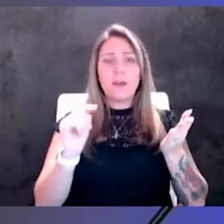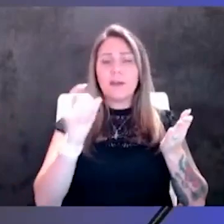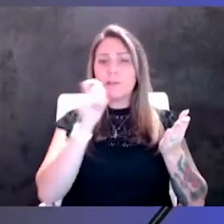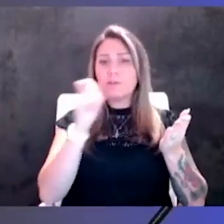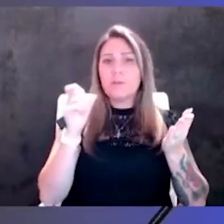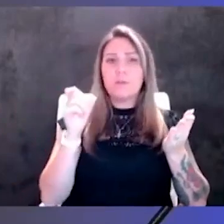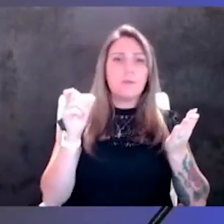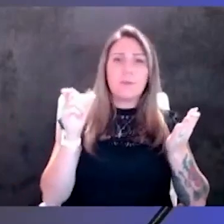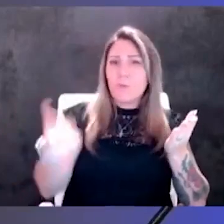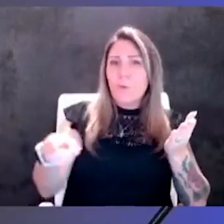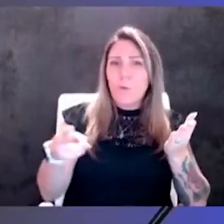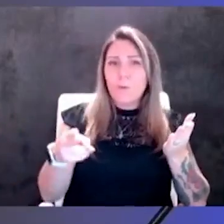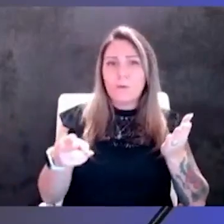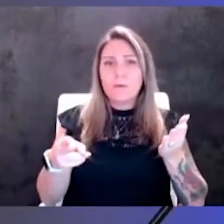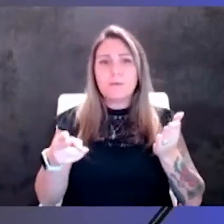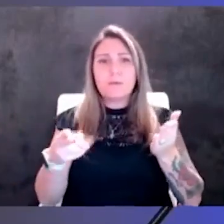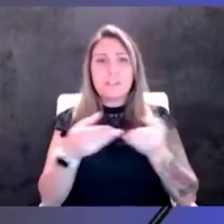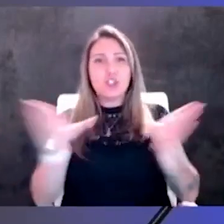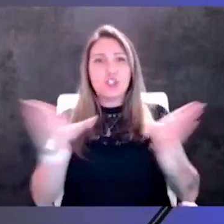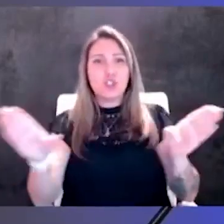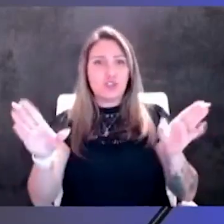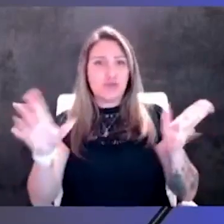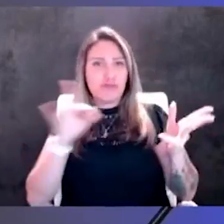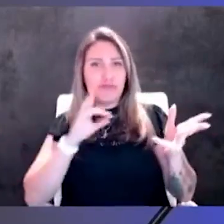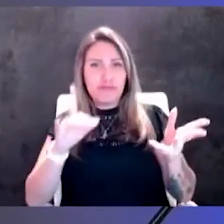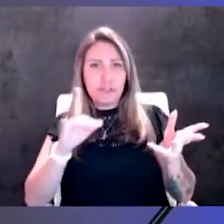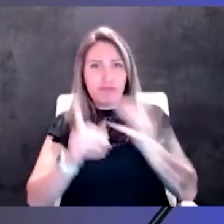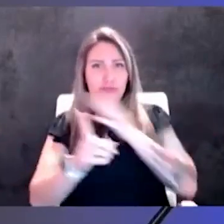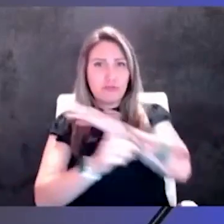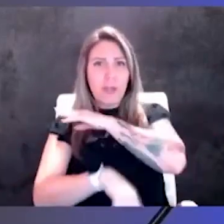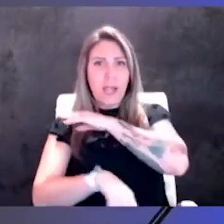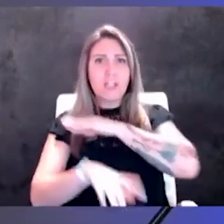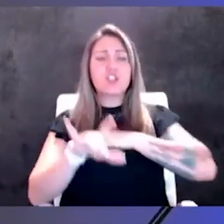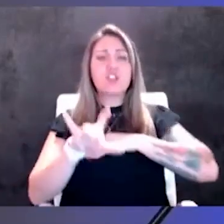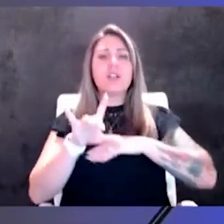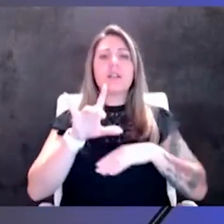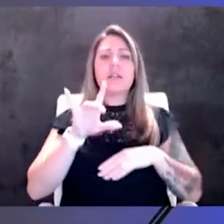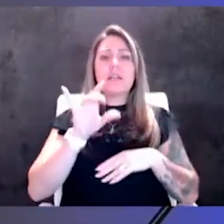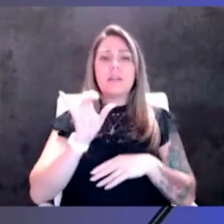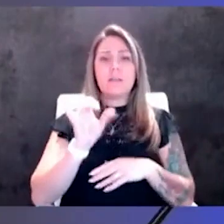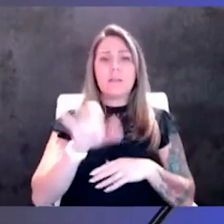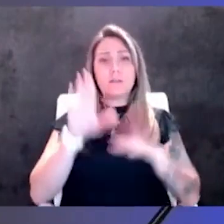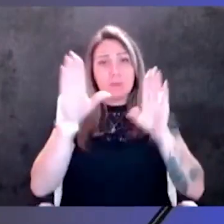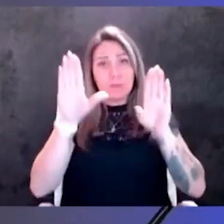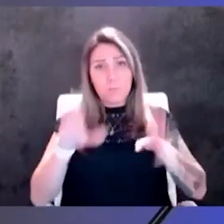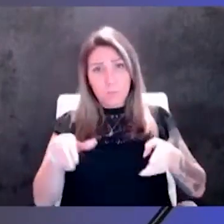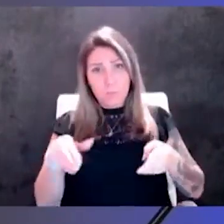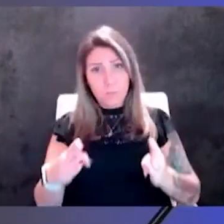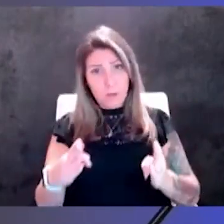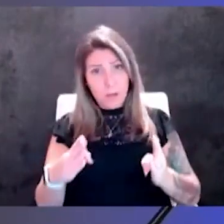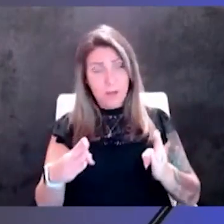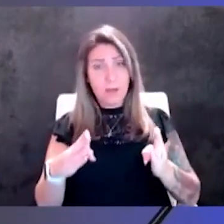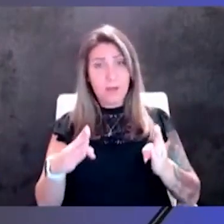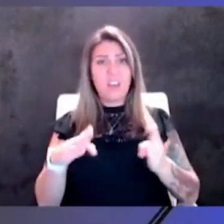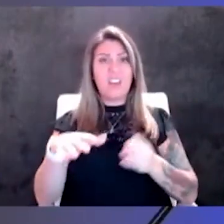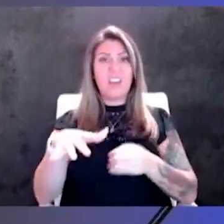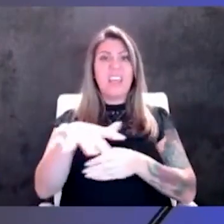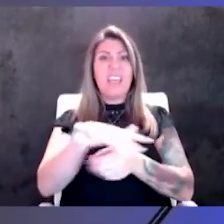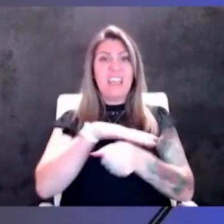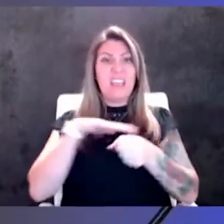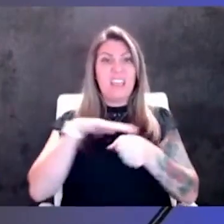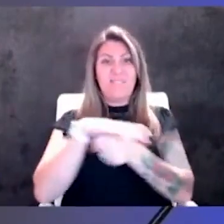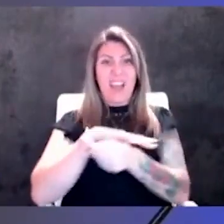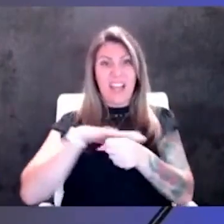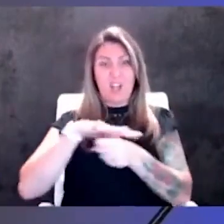in the general garbage supply. This is a great way to induce environmental resistance to bacteria.